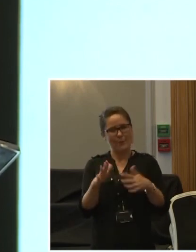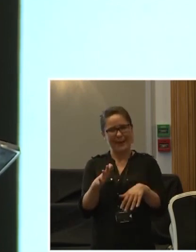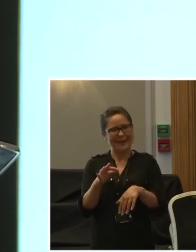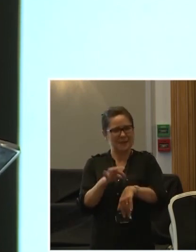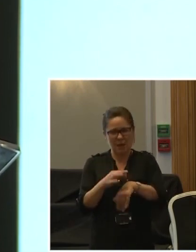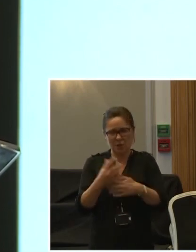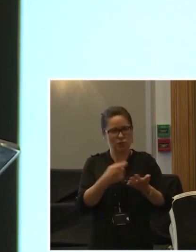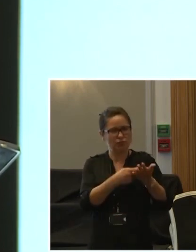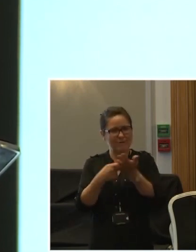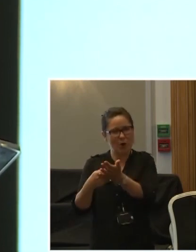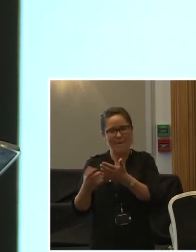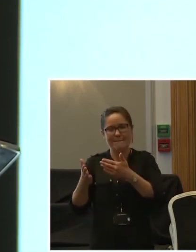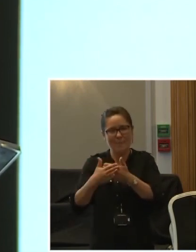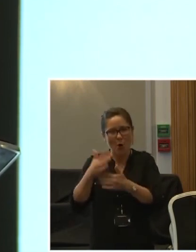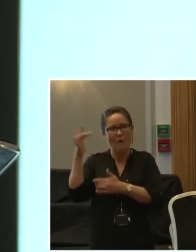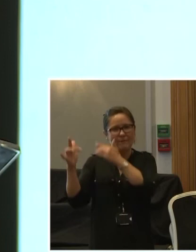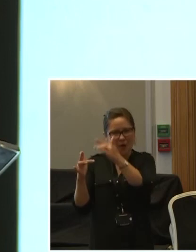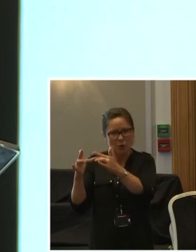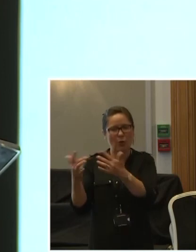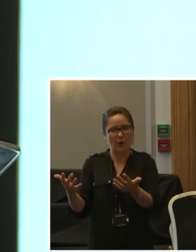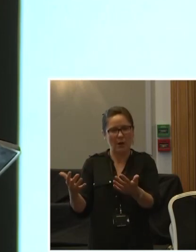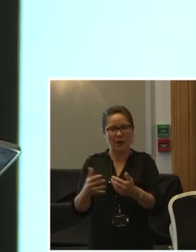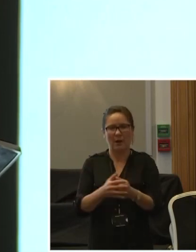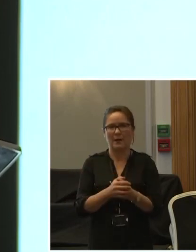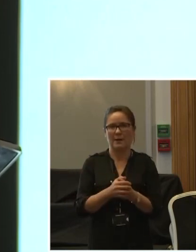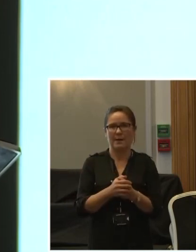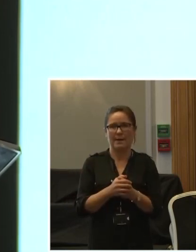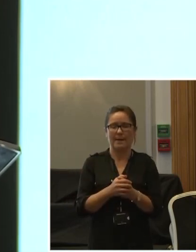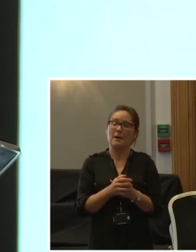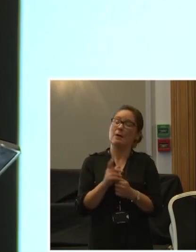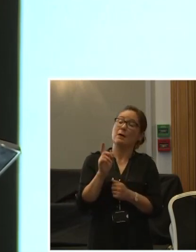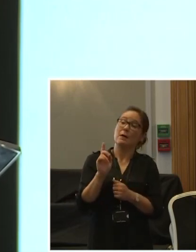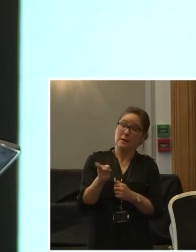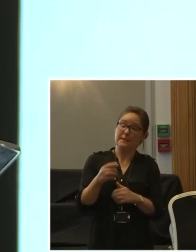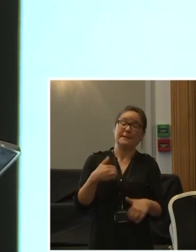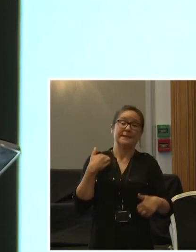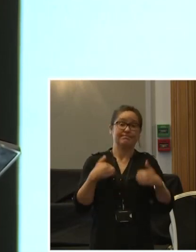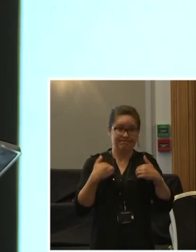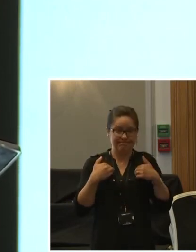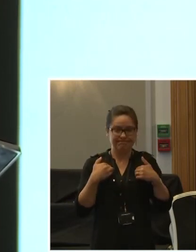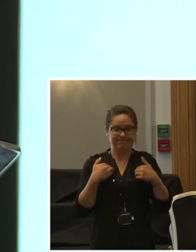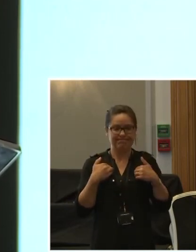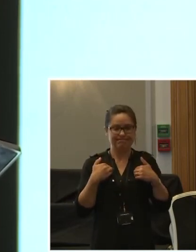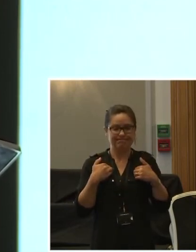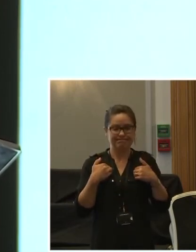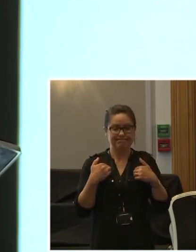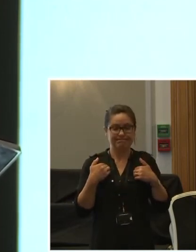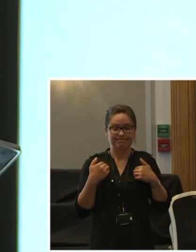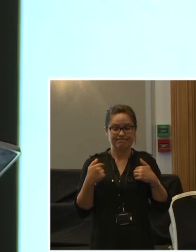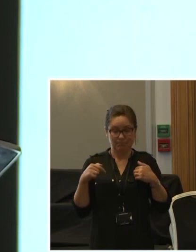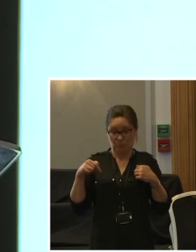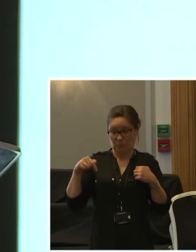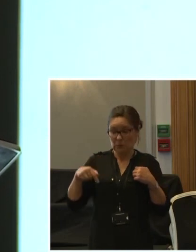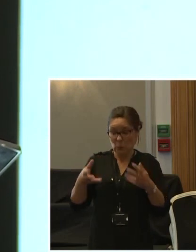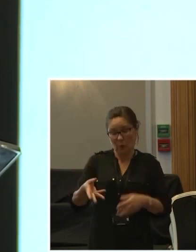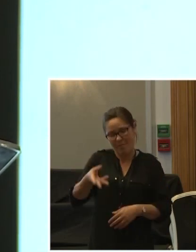since the impact of virtual clinics. I think that's a really interesting point. There's one thing that we know at this stage, and this data is about 2